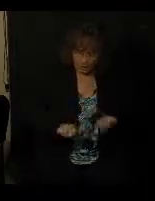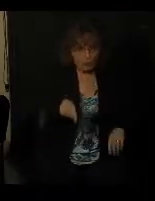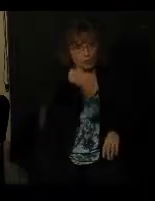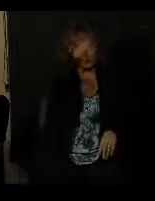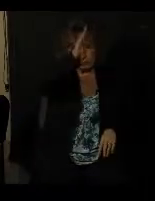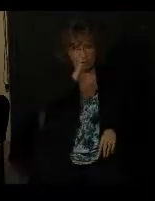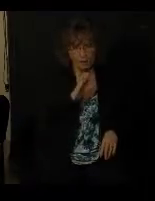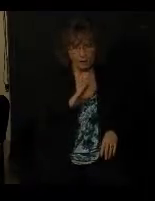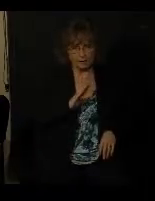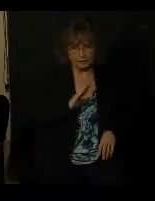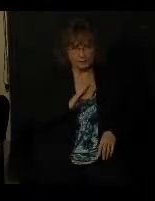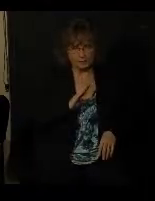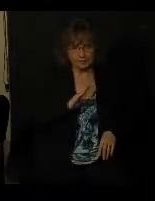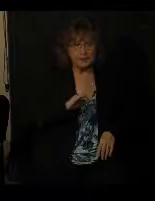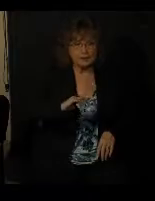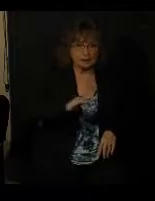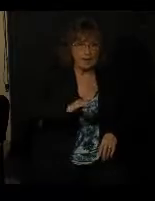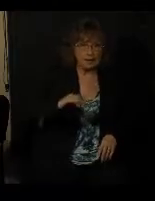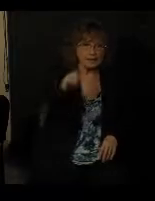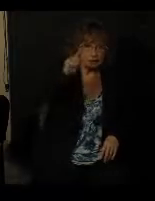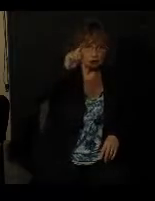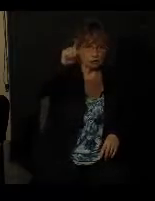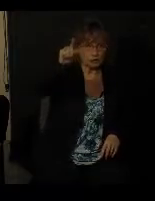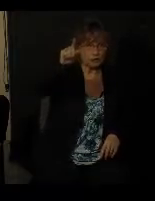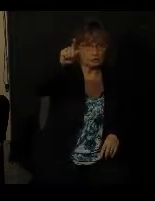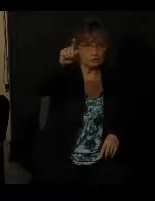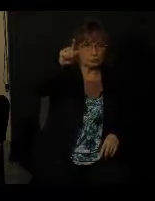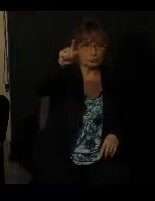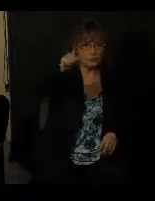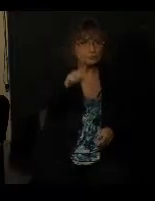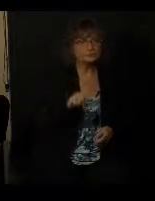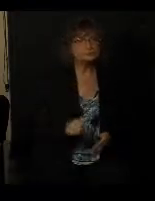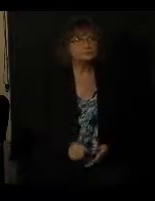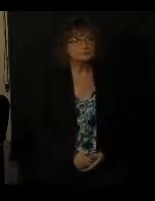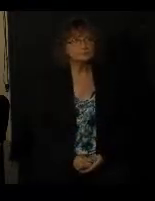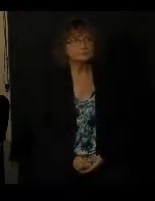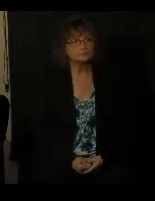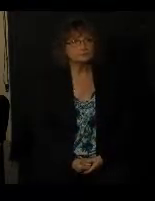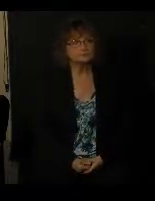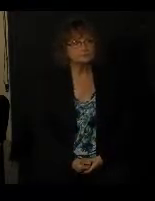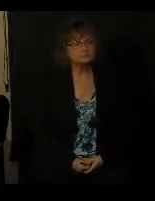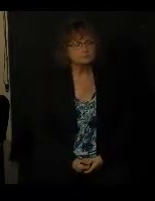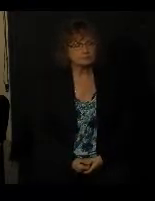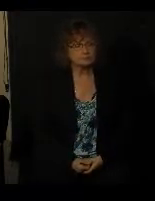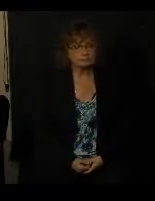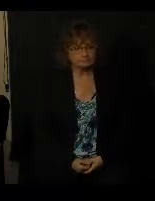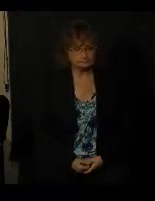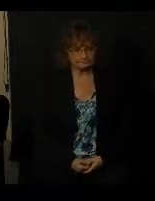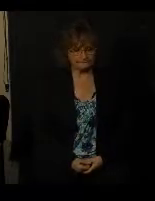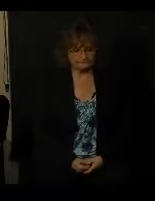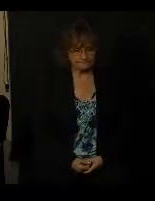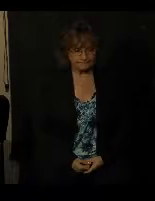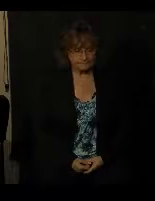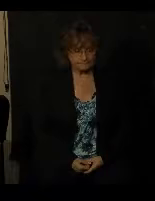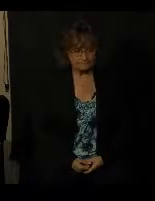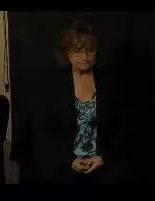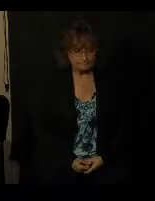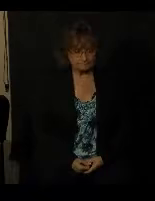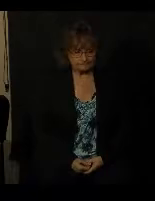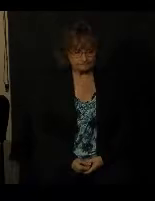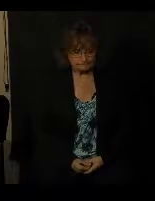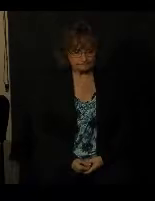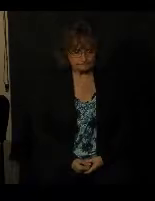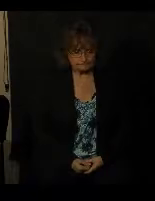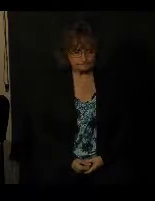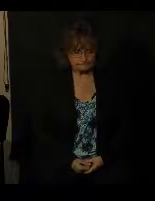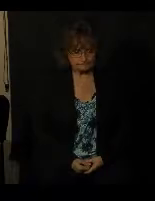God." Now, those of you that attend Calvary Road Baptist Church would or should find that passage somewhat familiar, I would